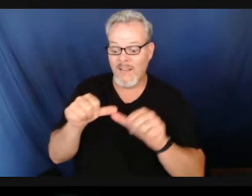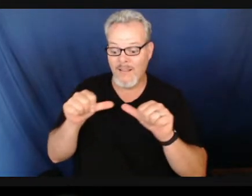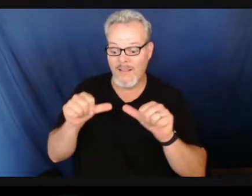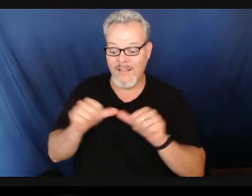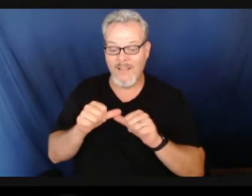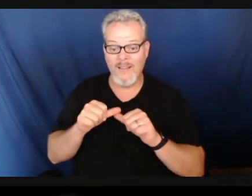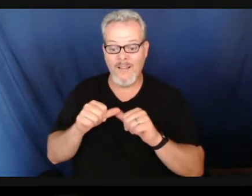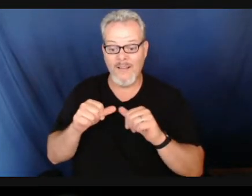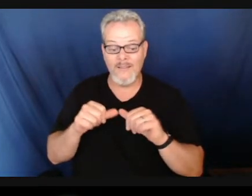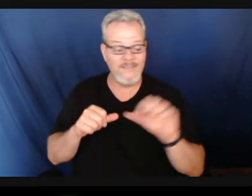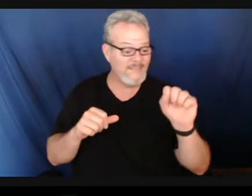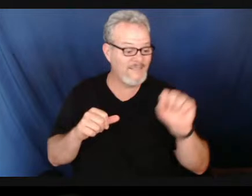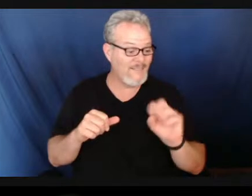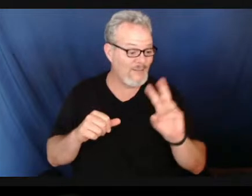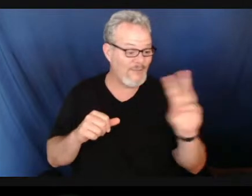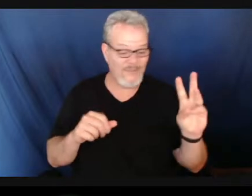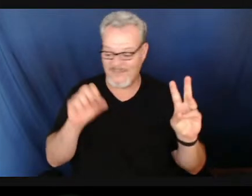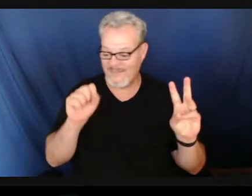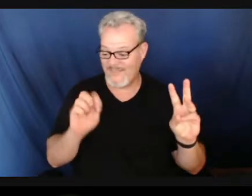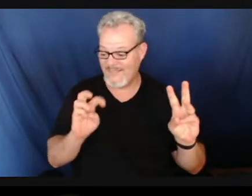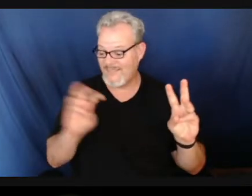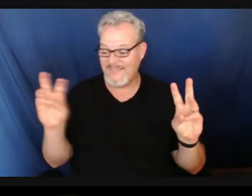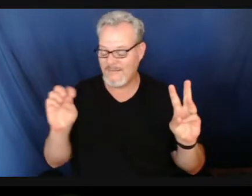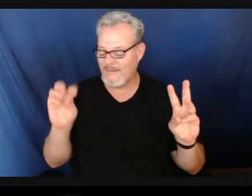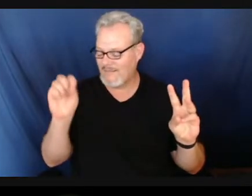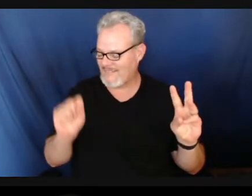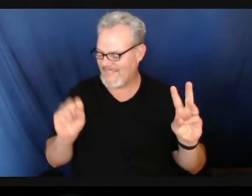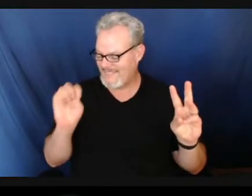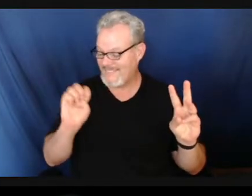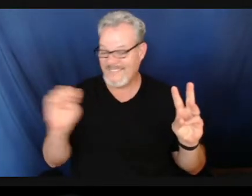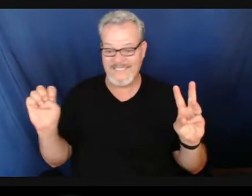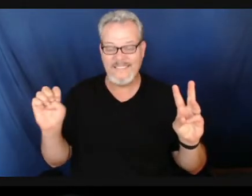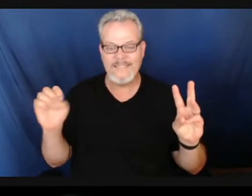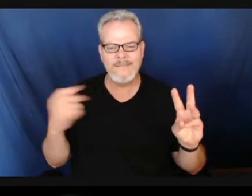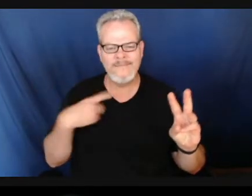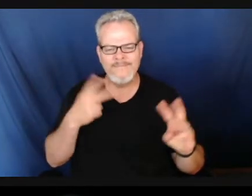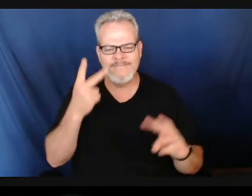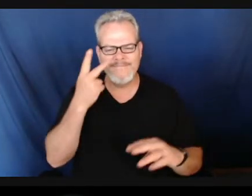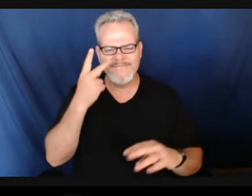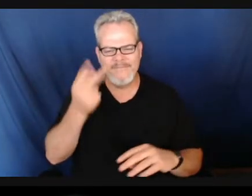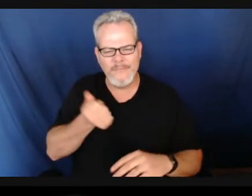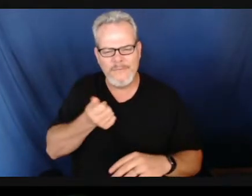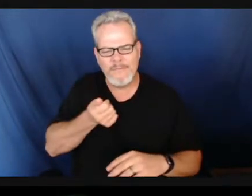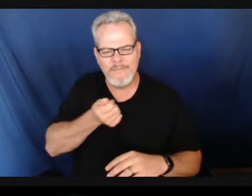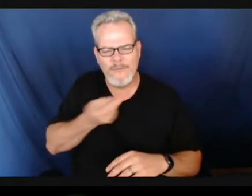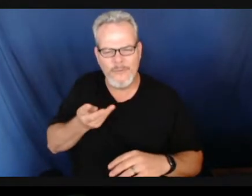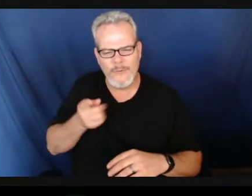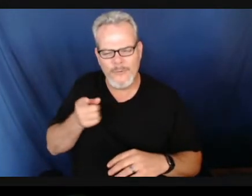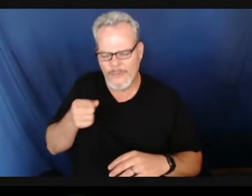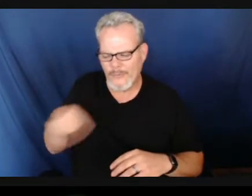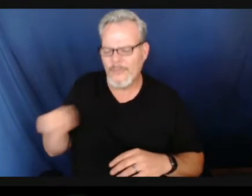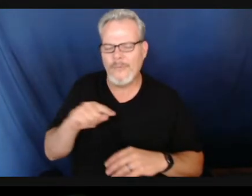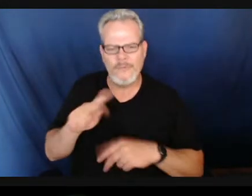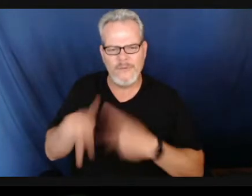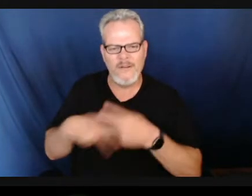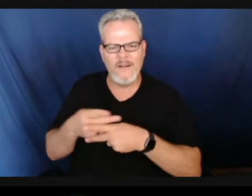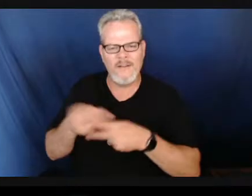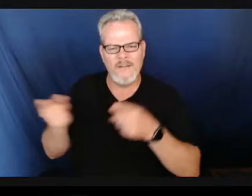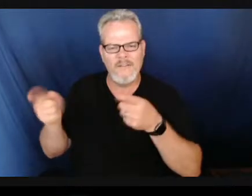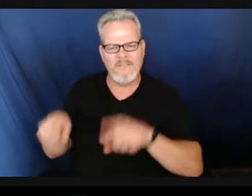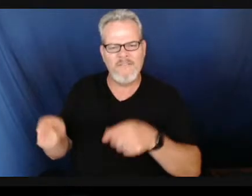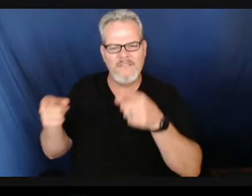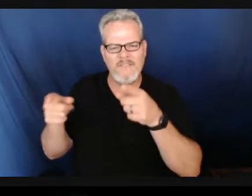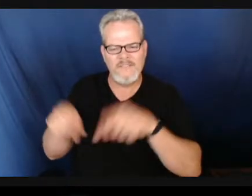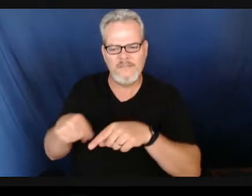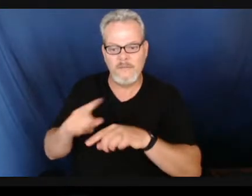southeast rift or the southwest rift. And you do see a few of these south flank events, as this is something that we expect to continue to move.